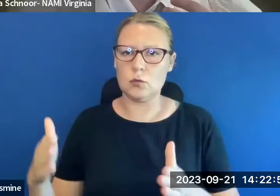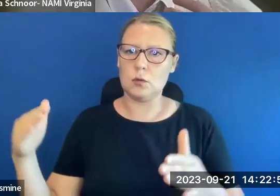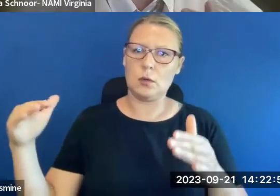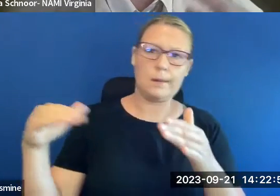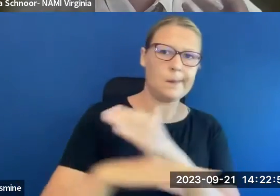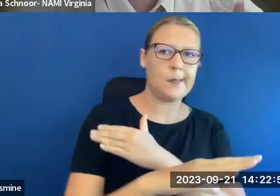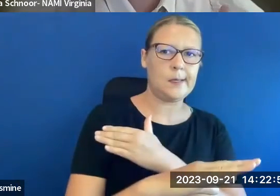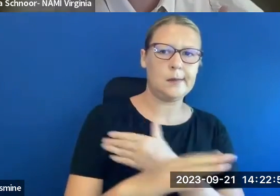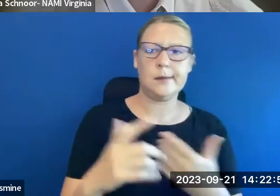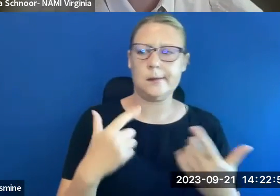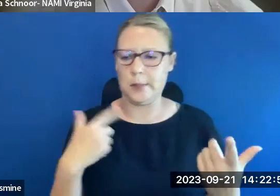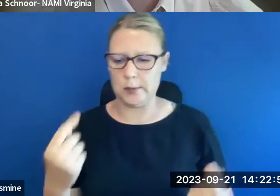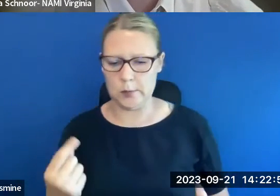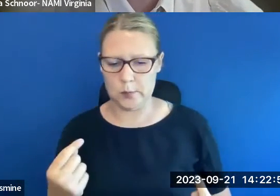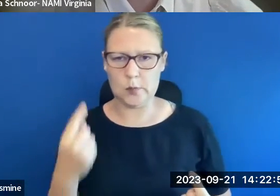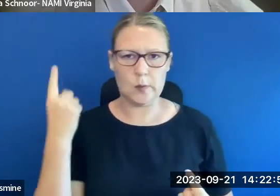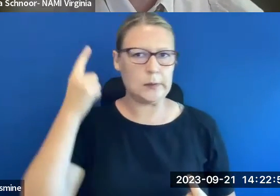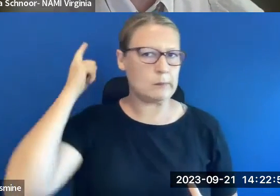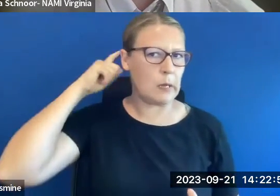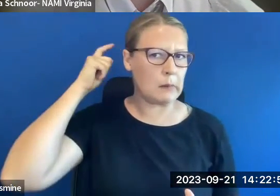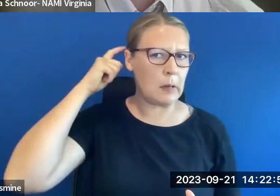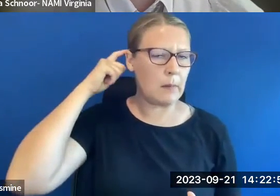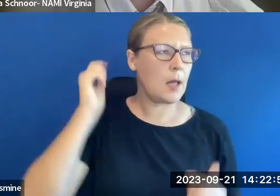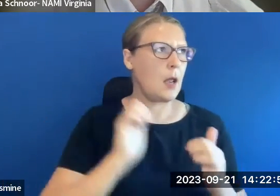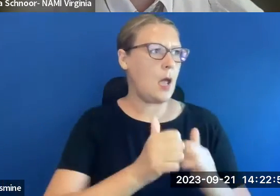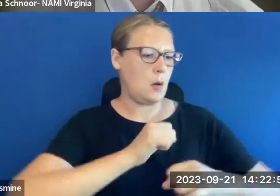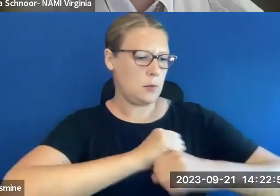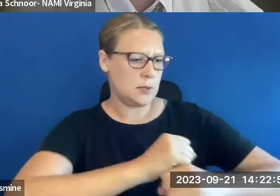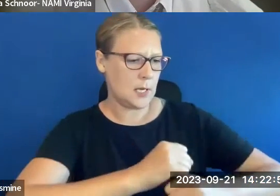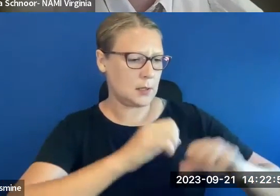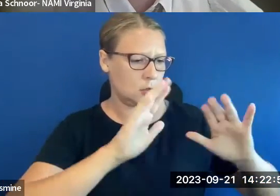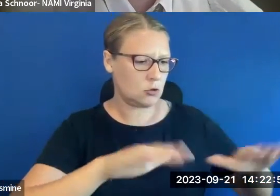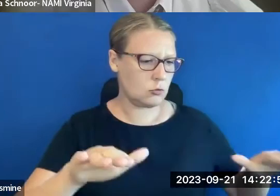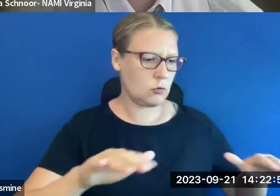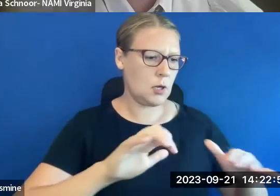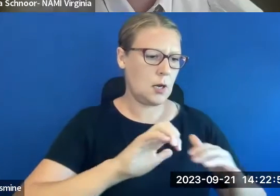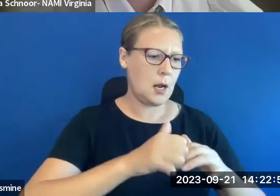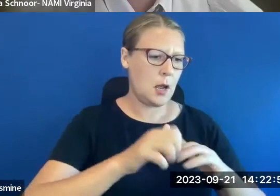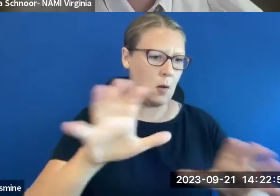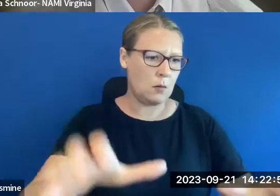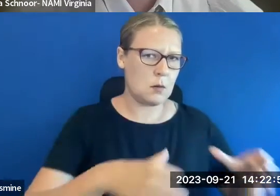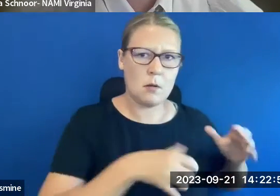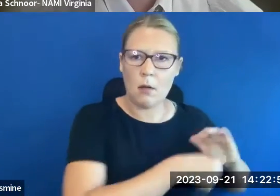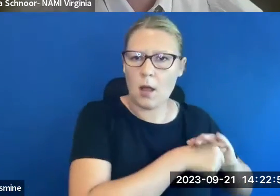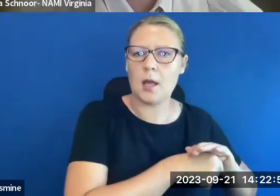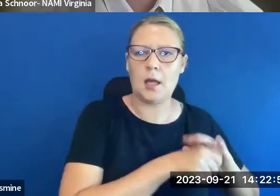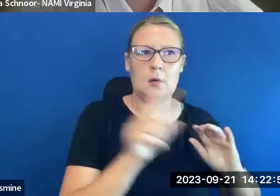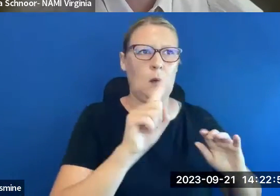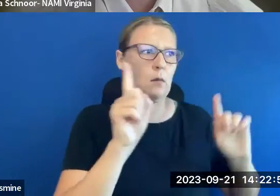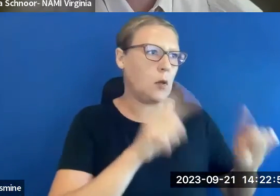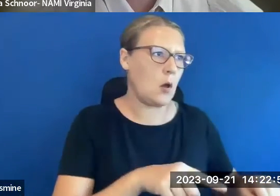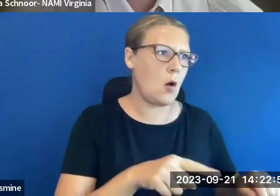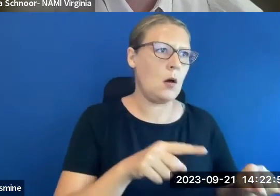was thinking about, which is just, it is really tragic, I think, how much it is impacting so